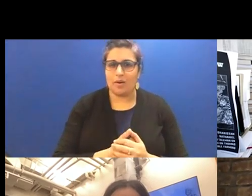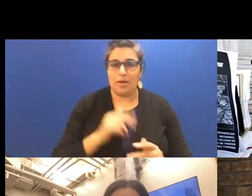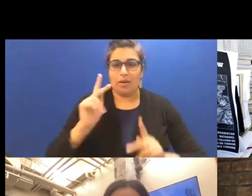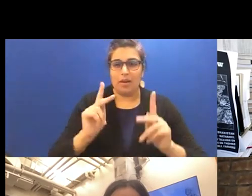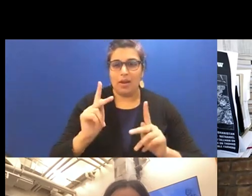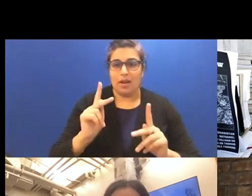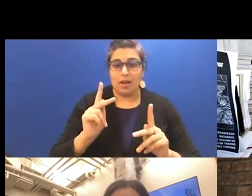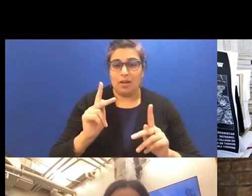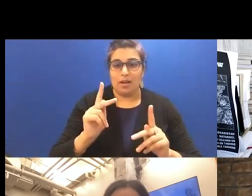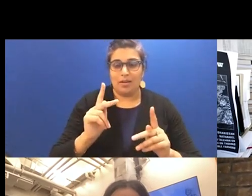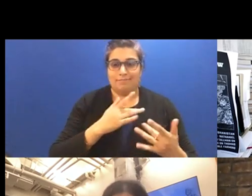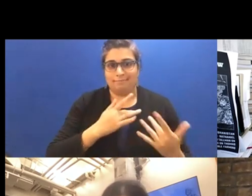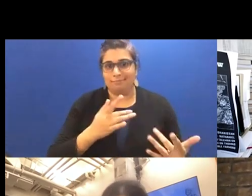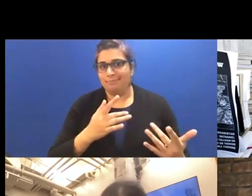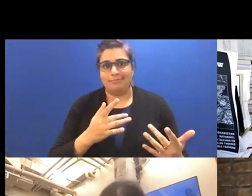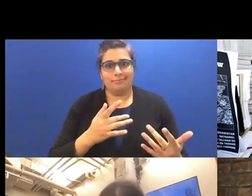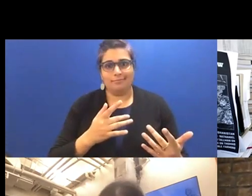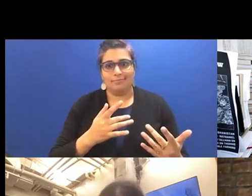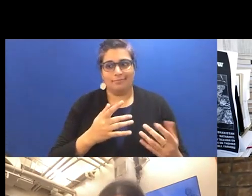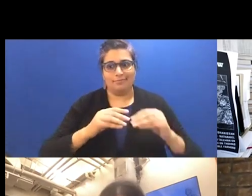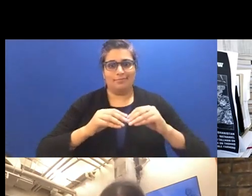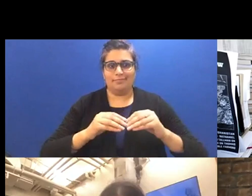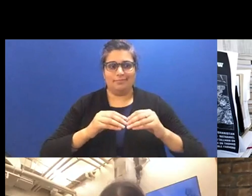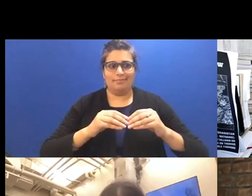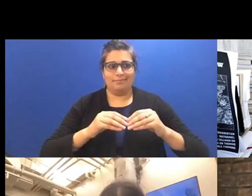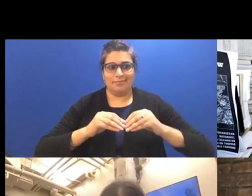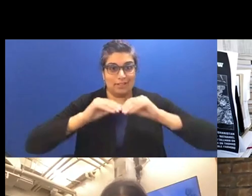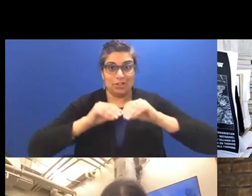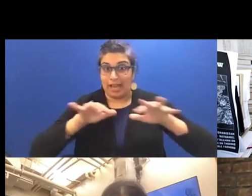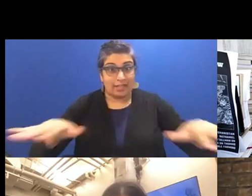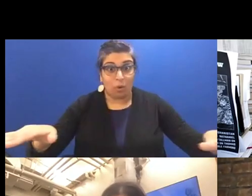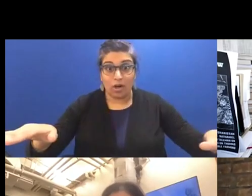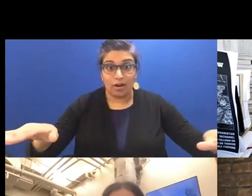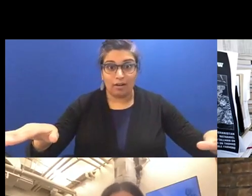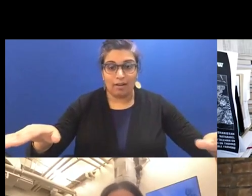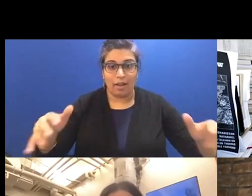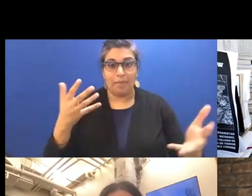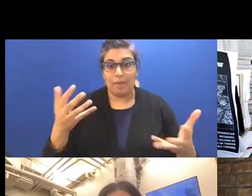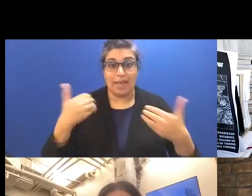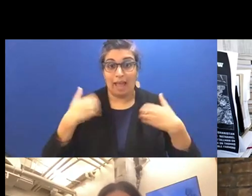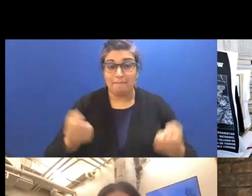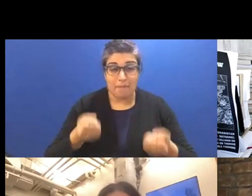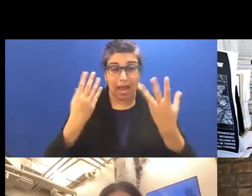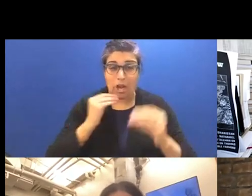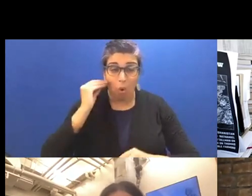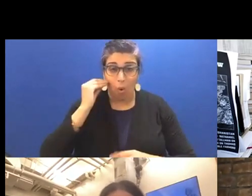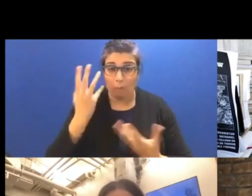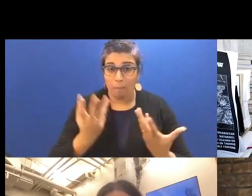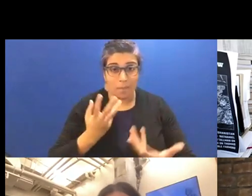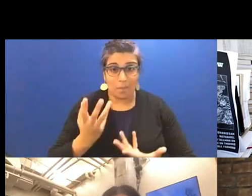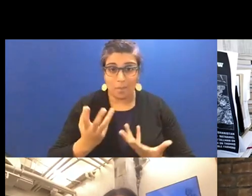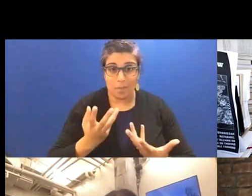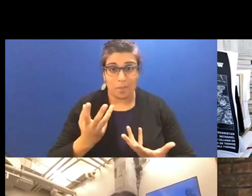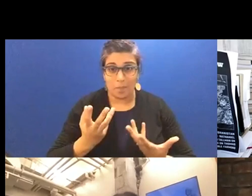just in general diasporic, being, you might have many homes, you might have been of